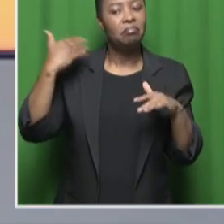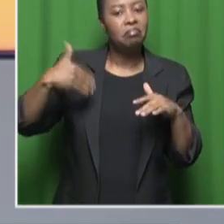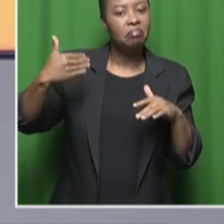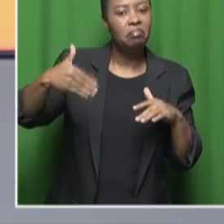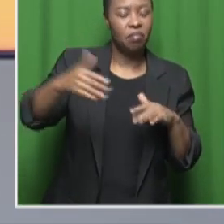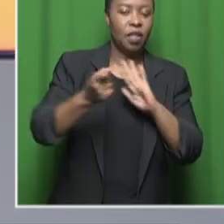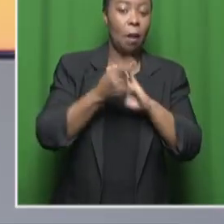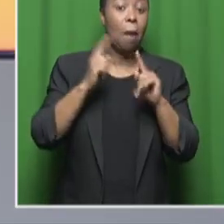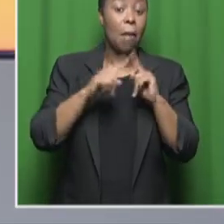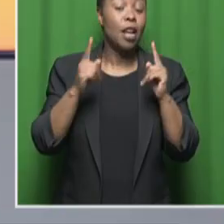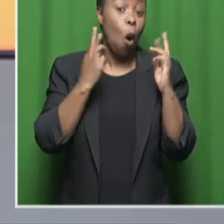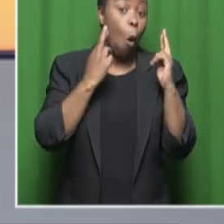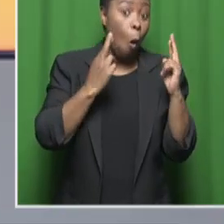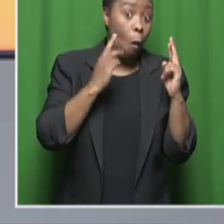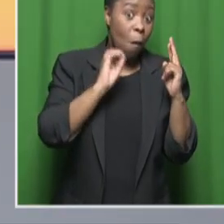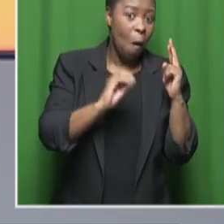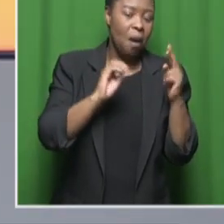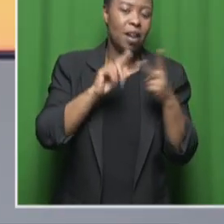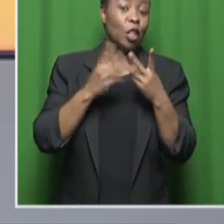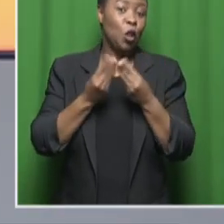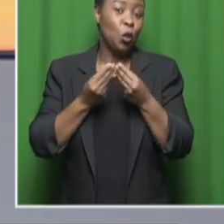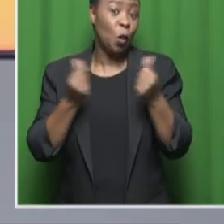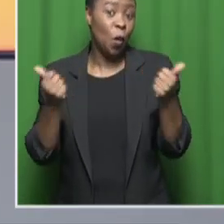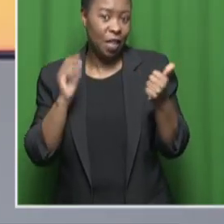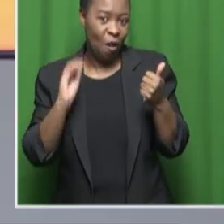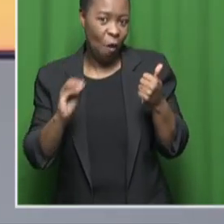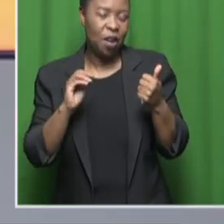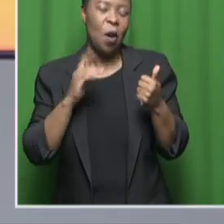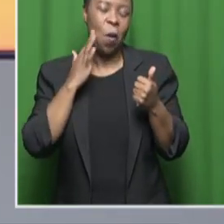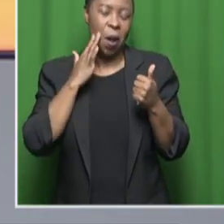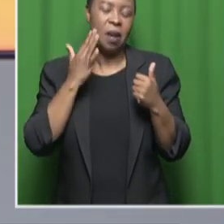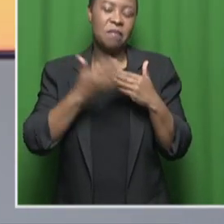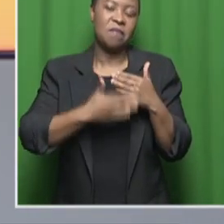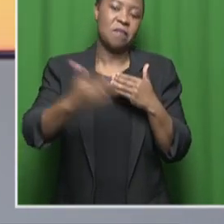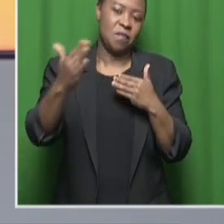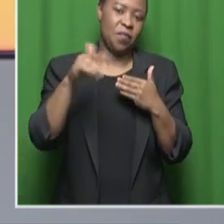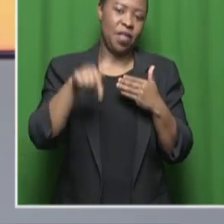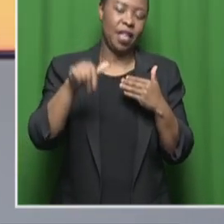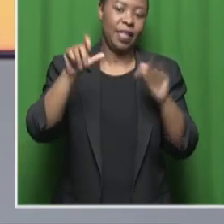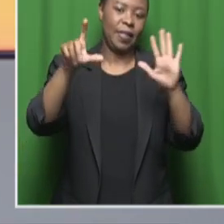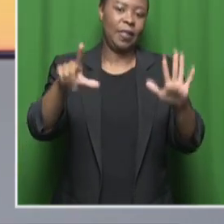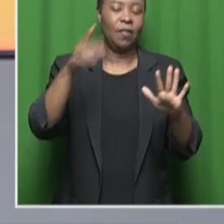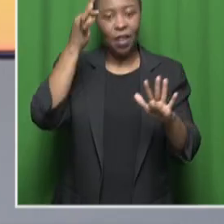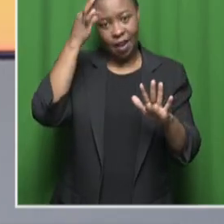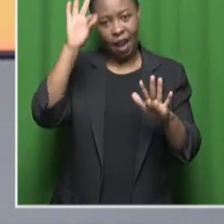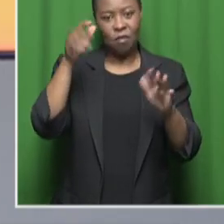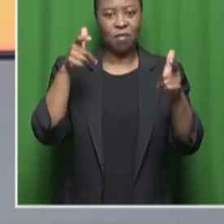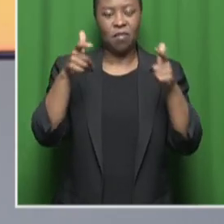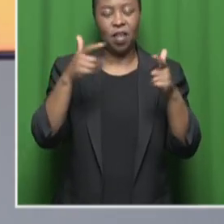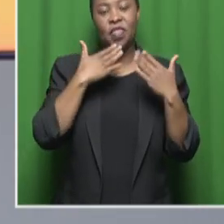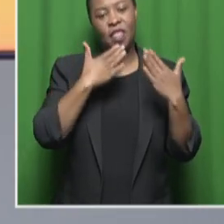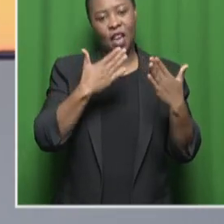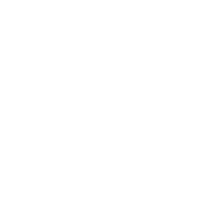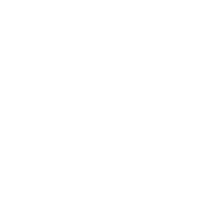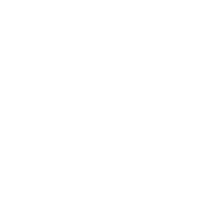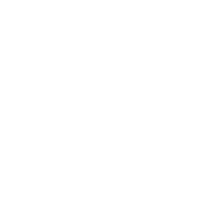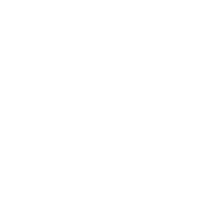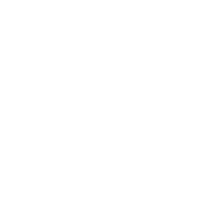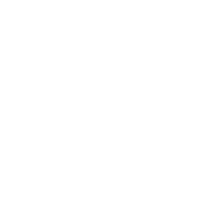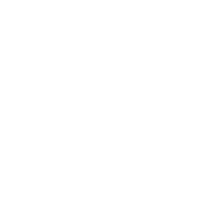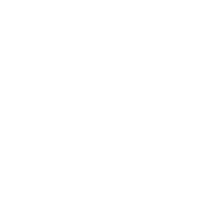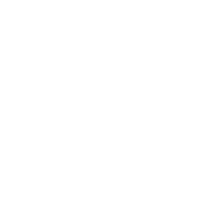hope, some solutions as we navigate this new terrain in the 7th administration. Again, thank you to him for joining us at this hour.